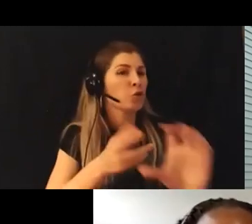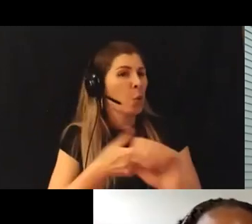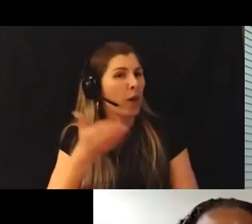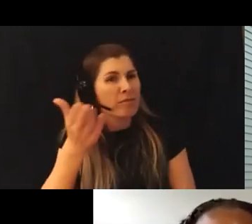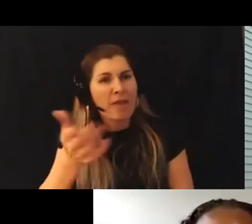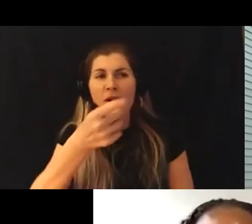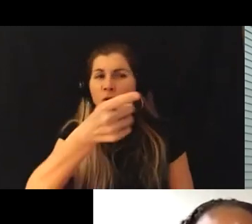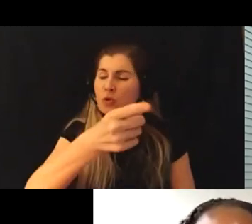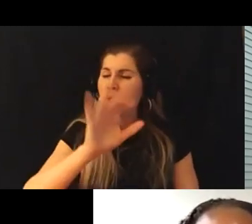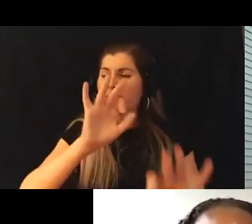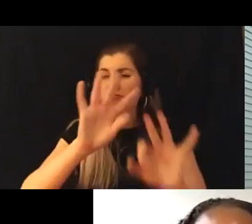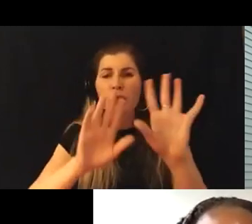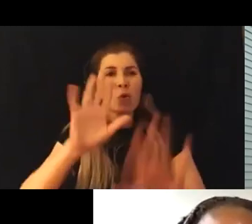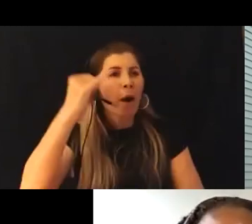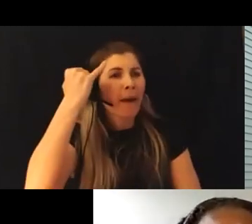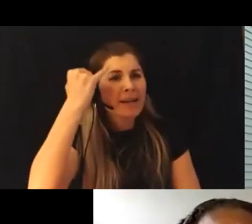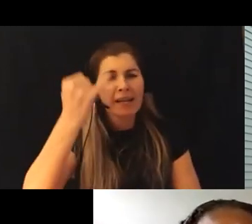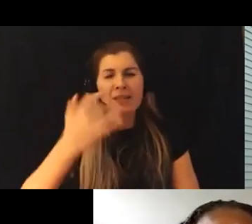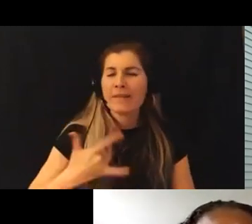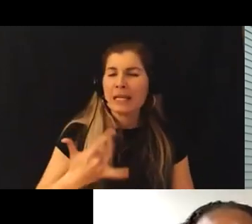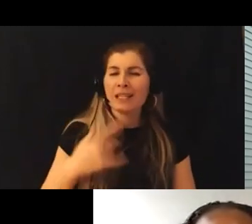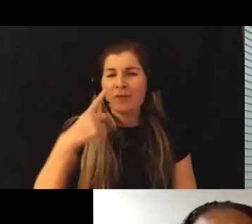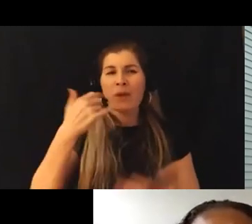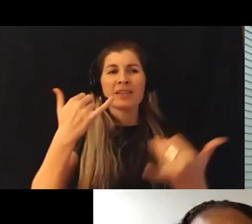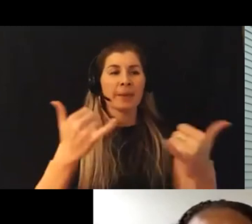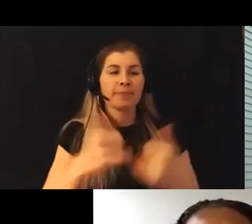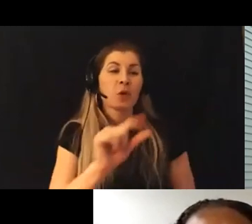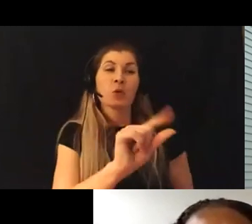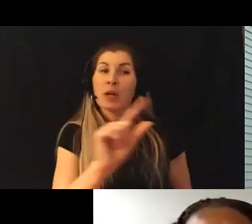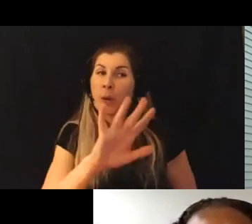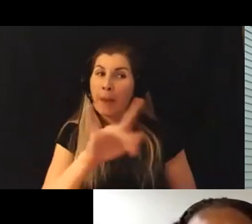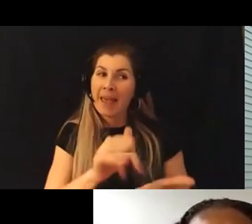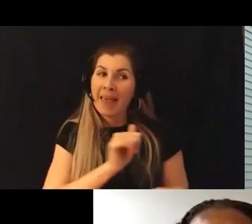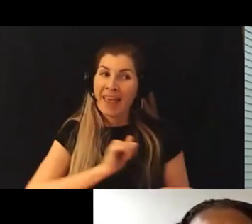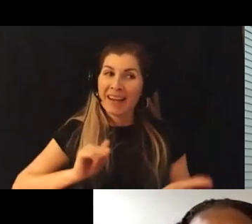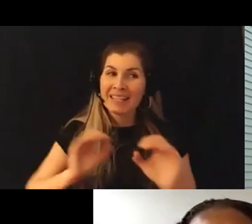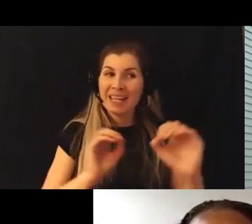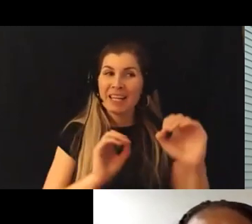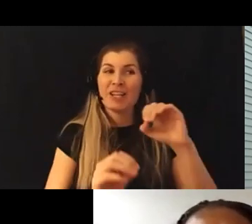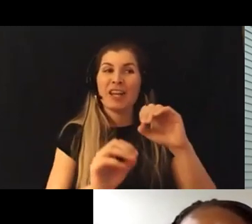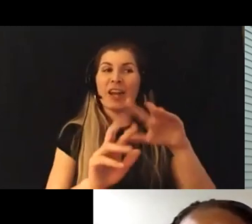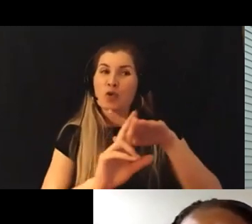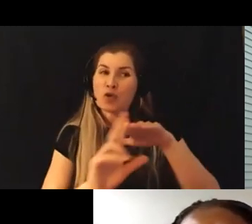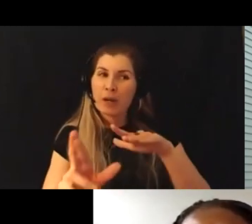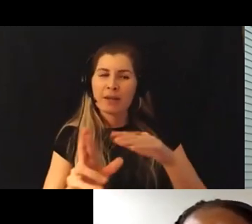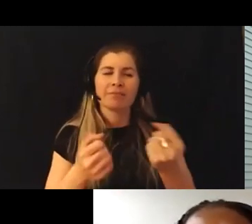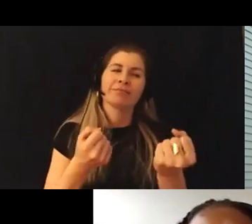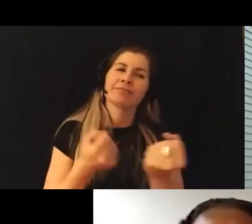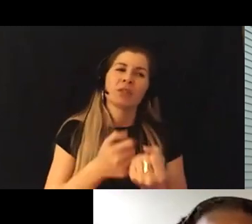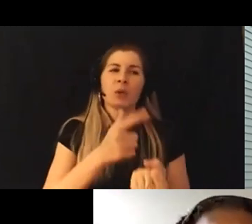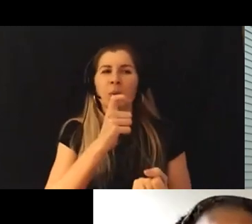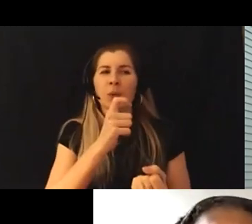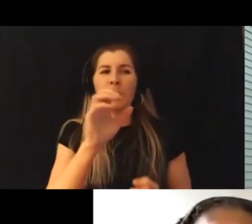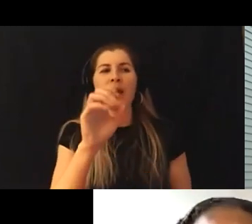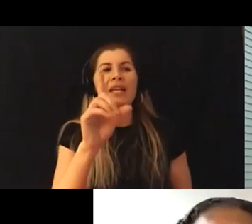your reflections for today's workshop. The 2020 Mid-Atlantic Teaching Artists Virtual Retreat is a co-sponsored project of the